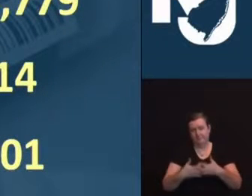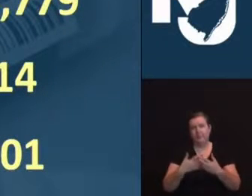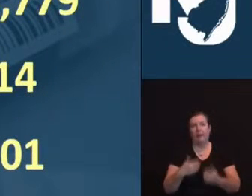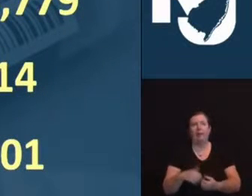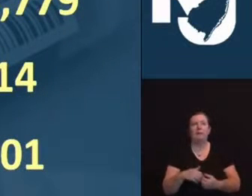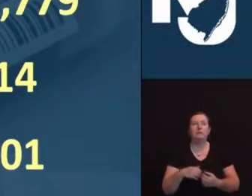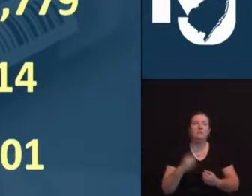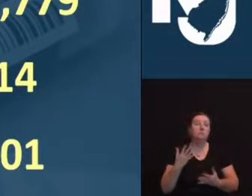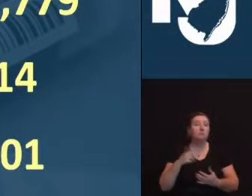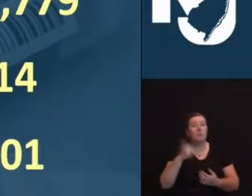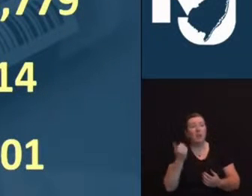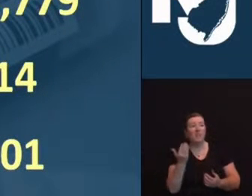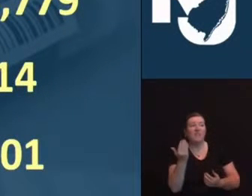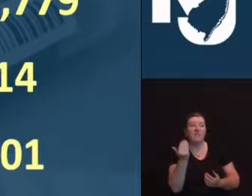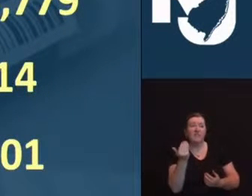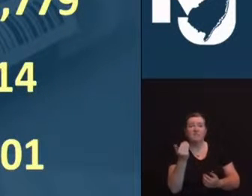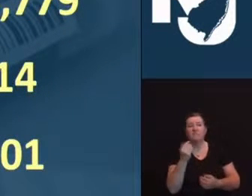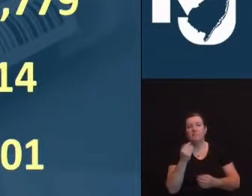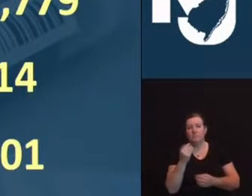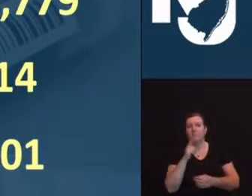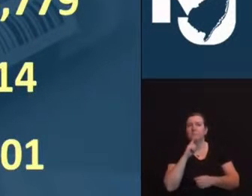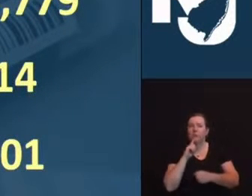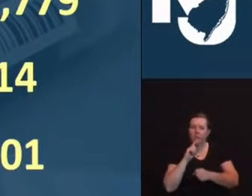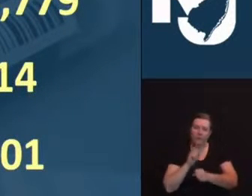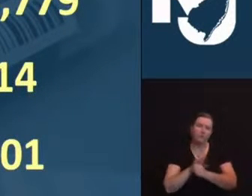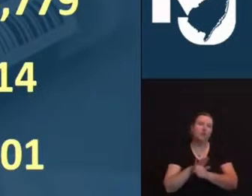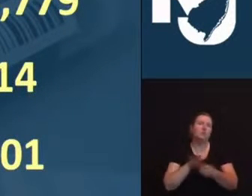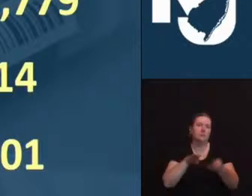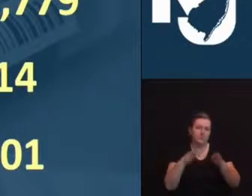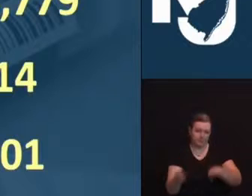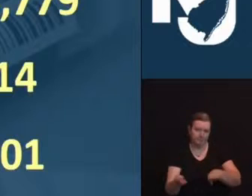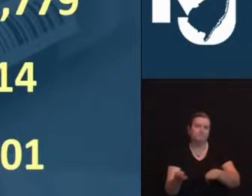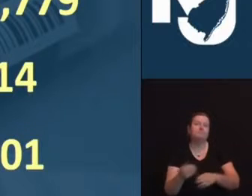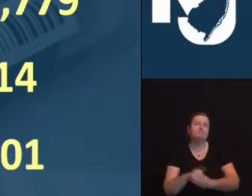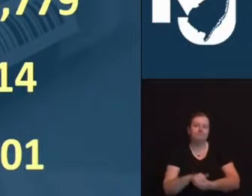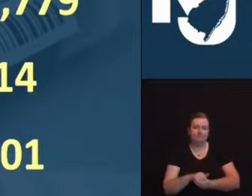another 14 confirmed COVID-19 deaths.